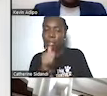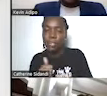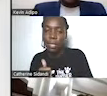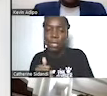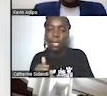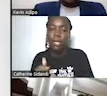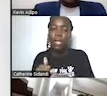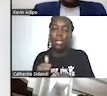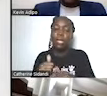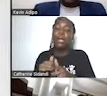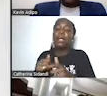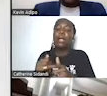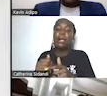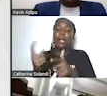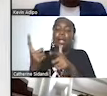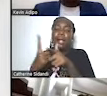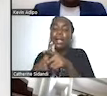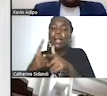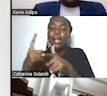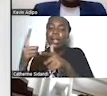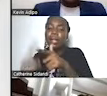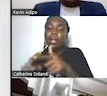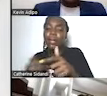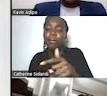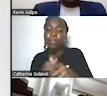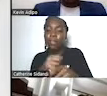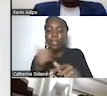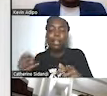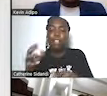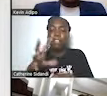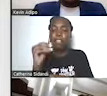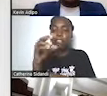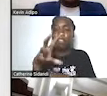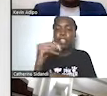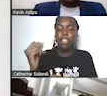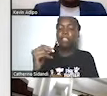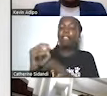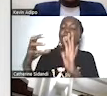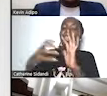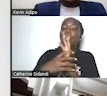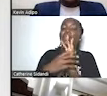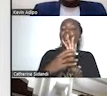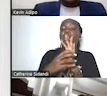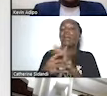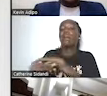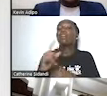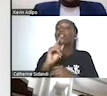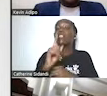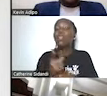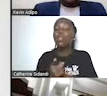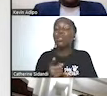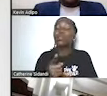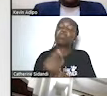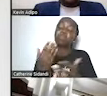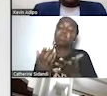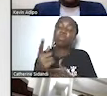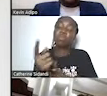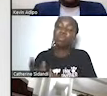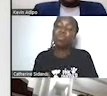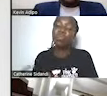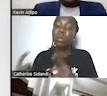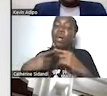that will lead to theft cases. You see, you can write everything about me and expose it out. So at